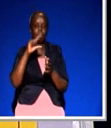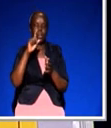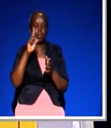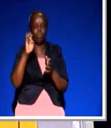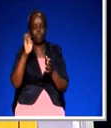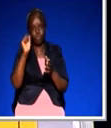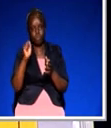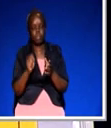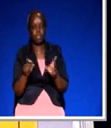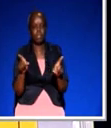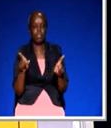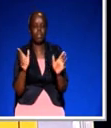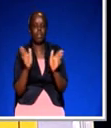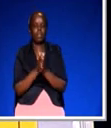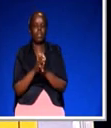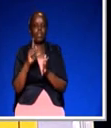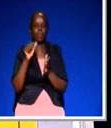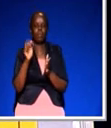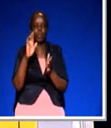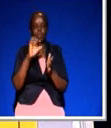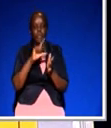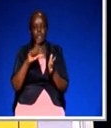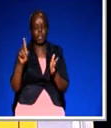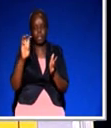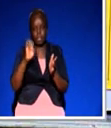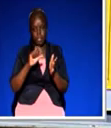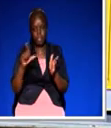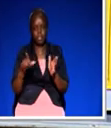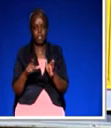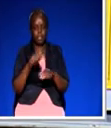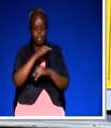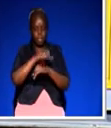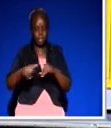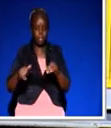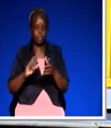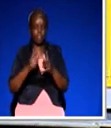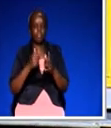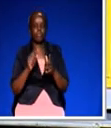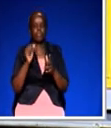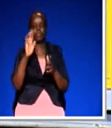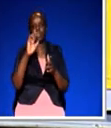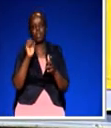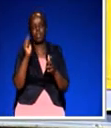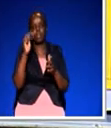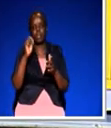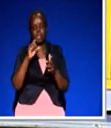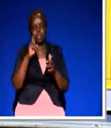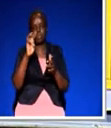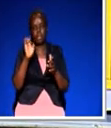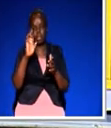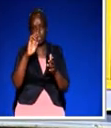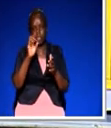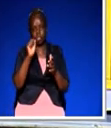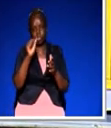lines. To start us off, we're going to start with a transversal line, and we're going to define